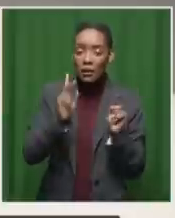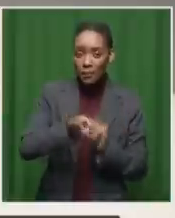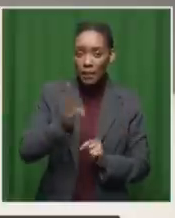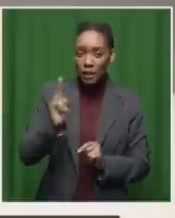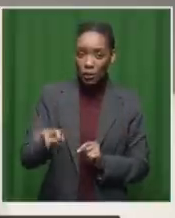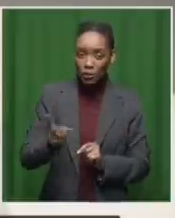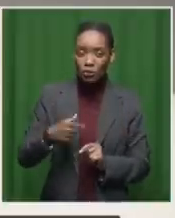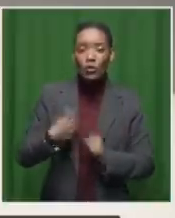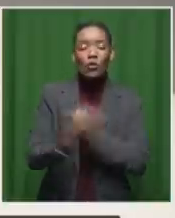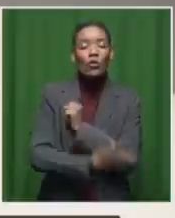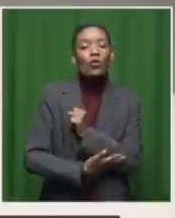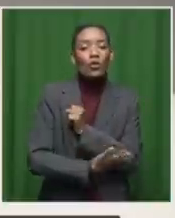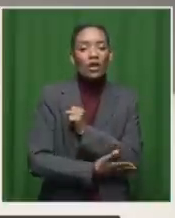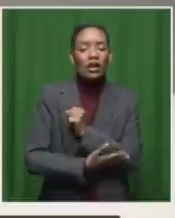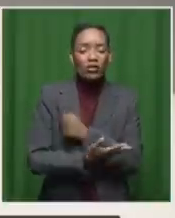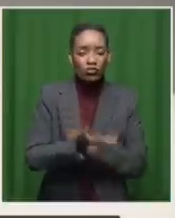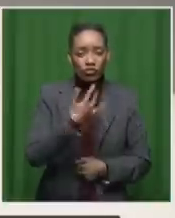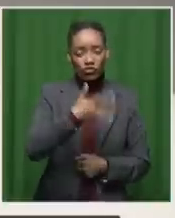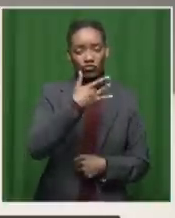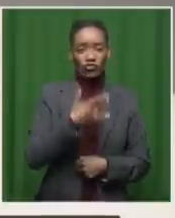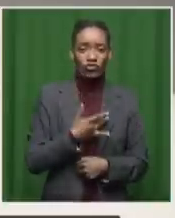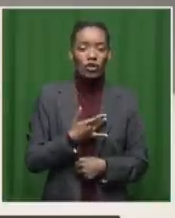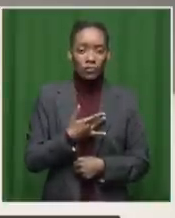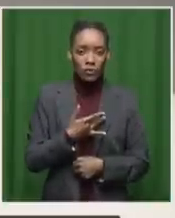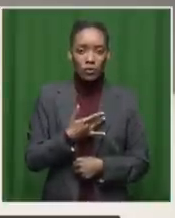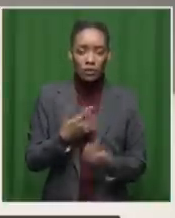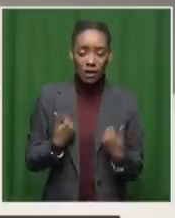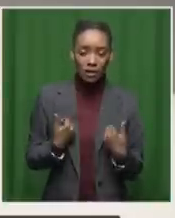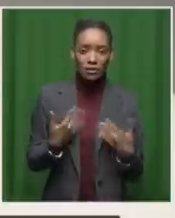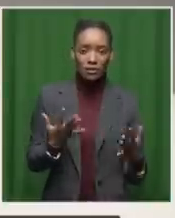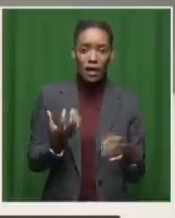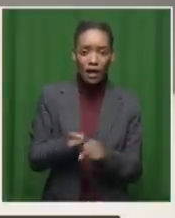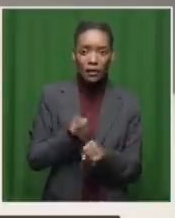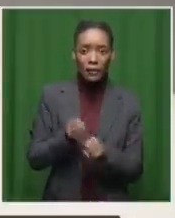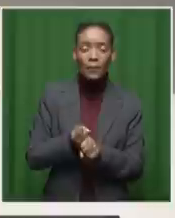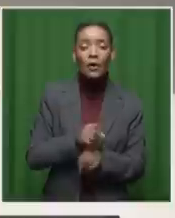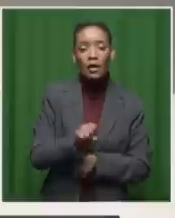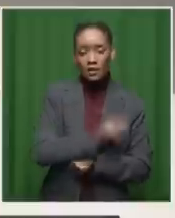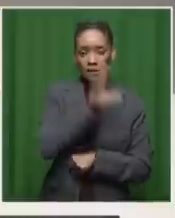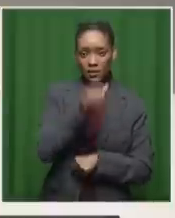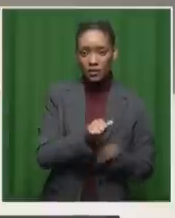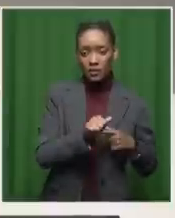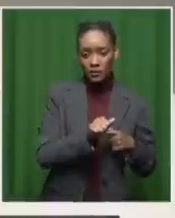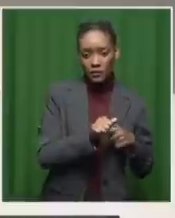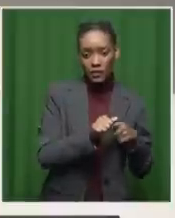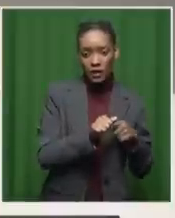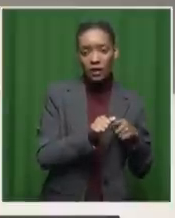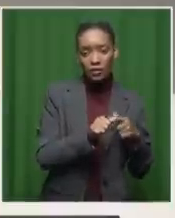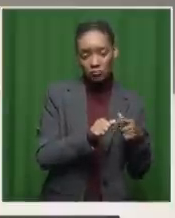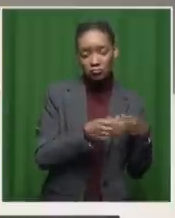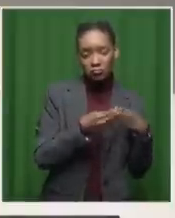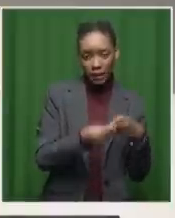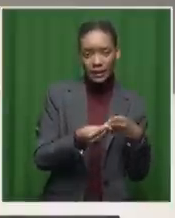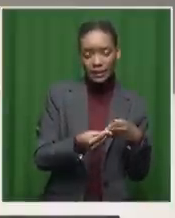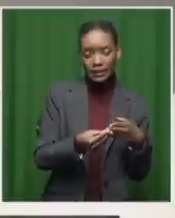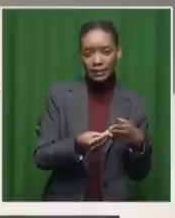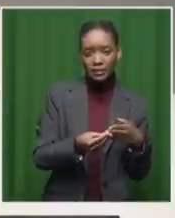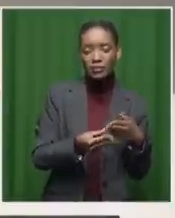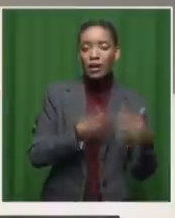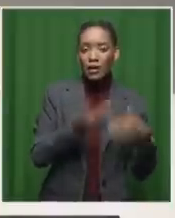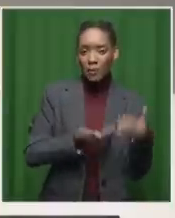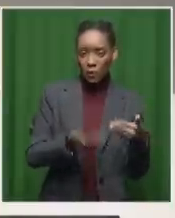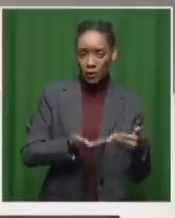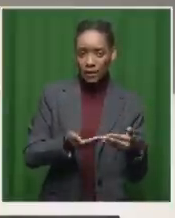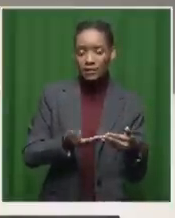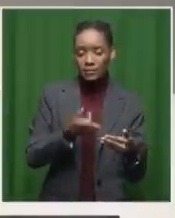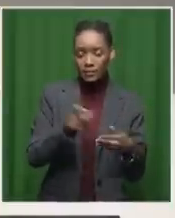are champions, that are piloting the process. South Africa is one of these countries. By